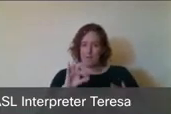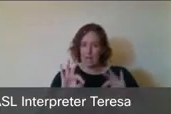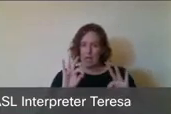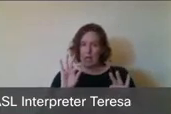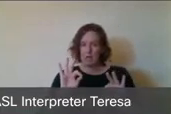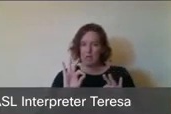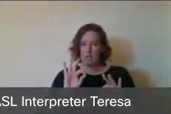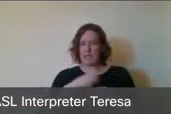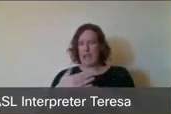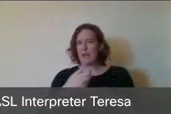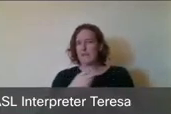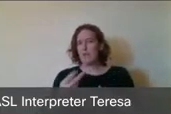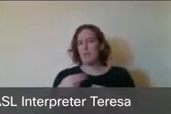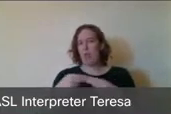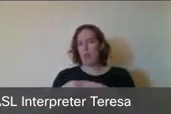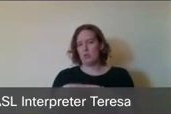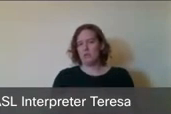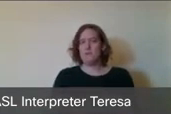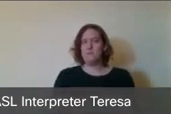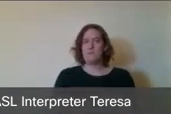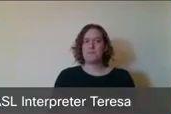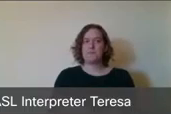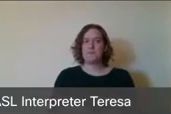the next few slides.